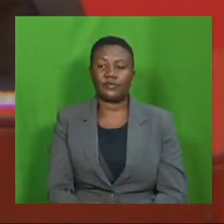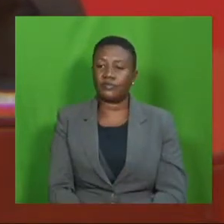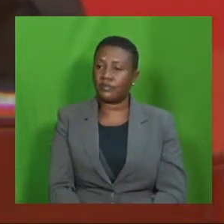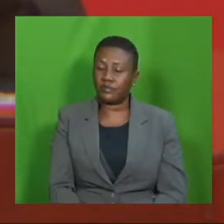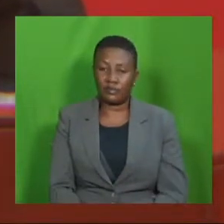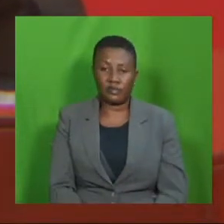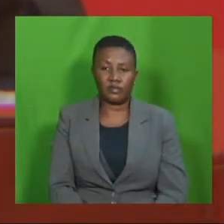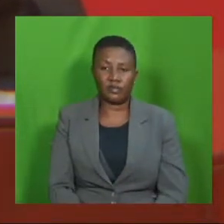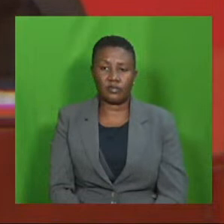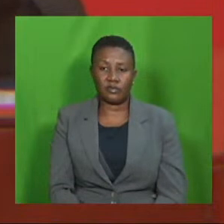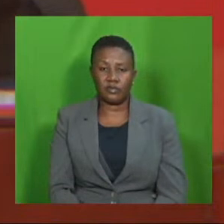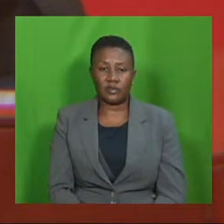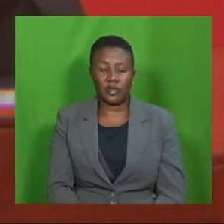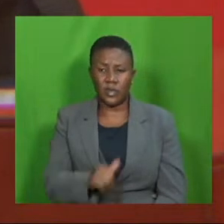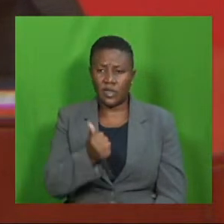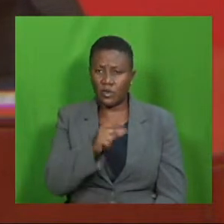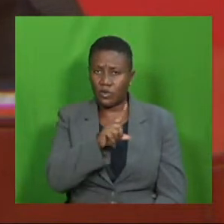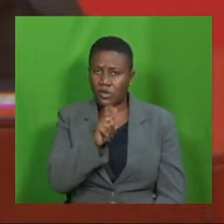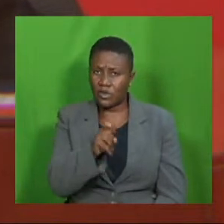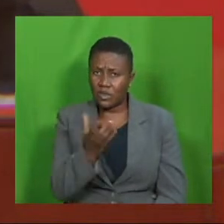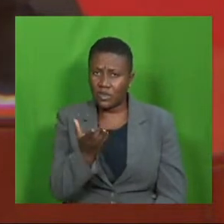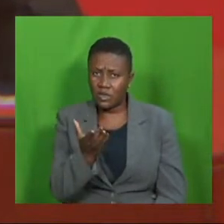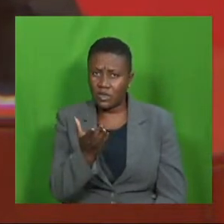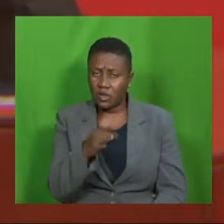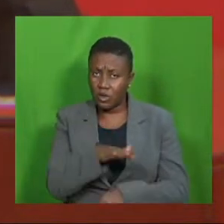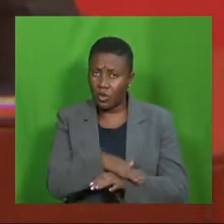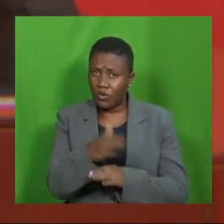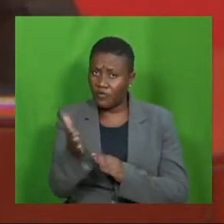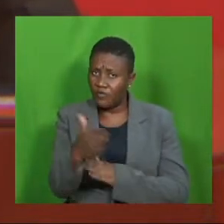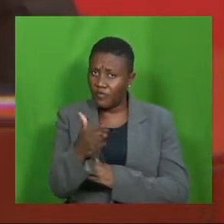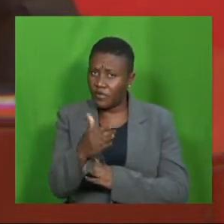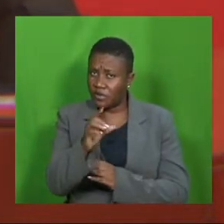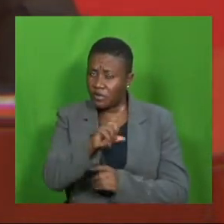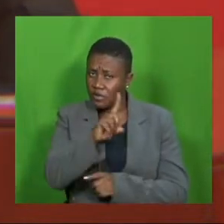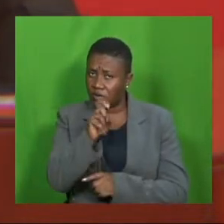Is there another question on fisheries?